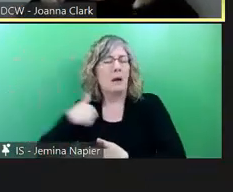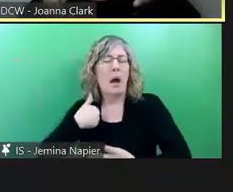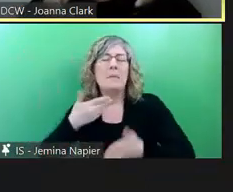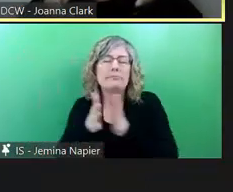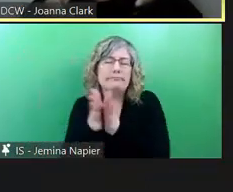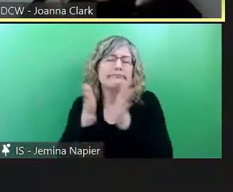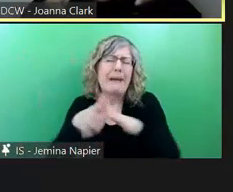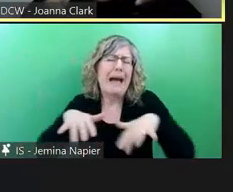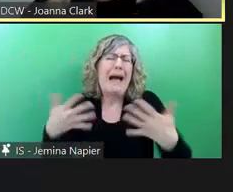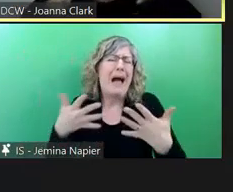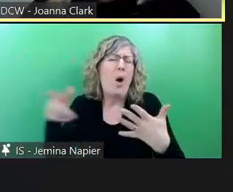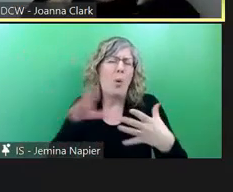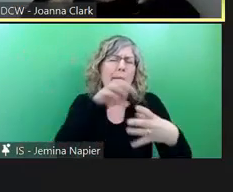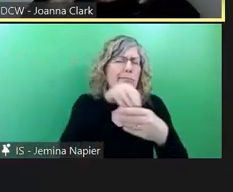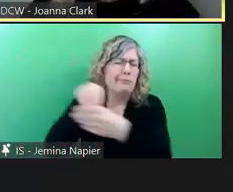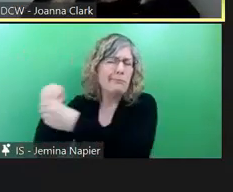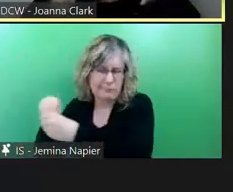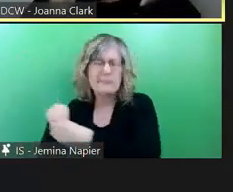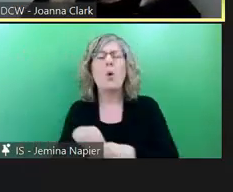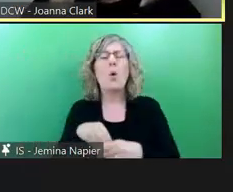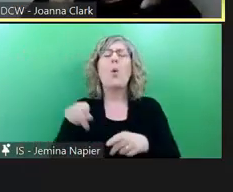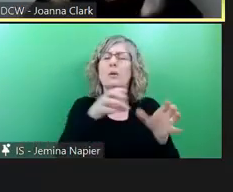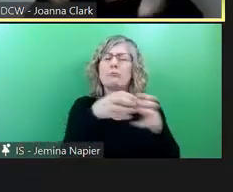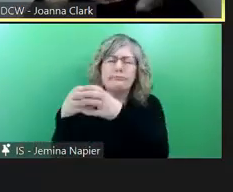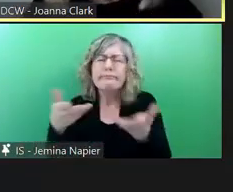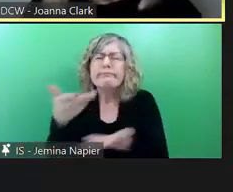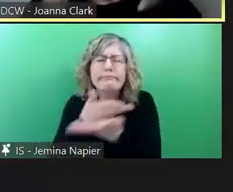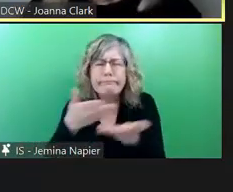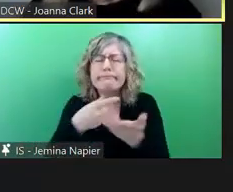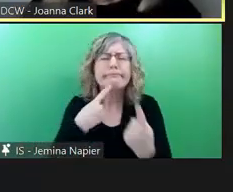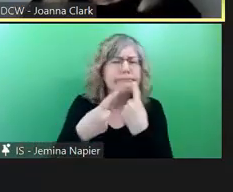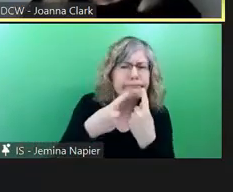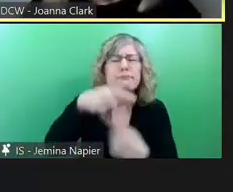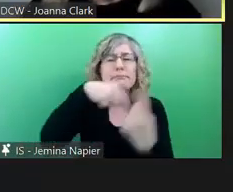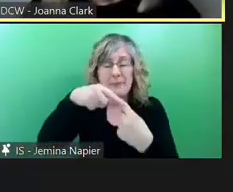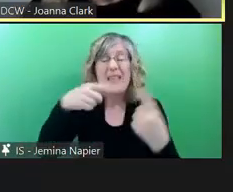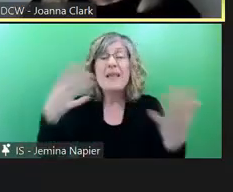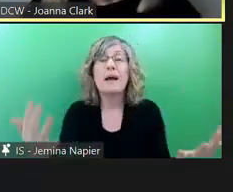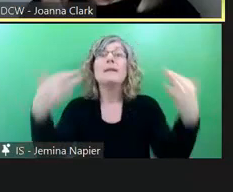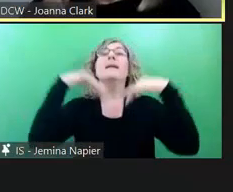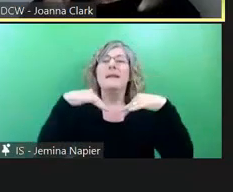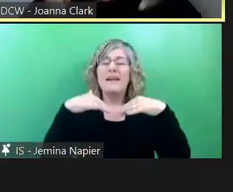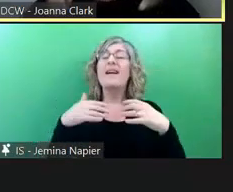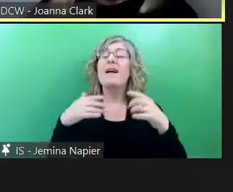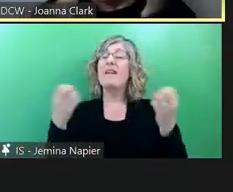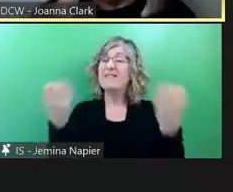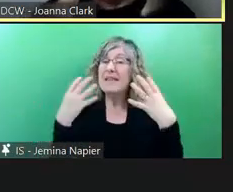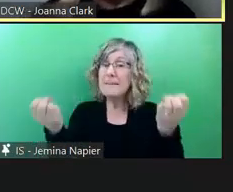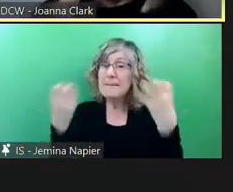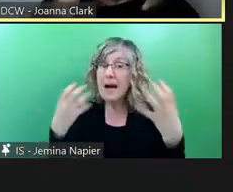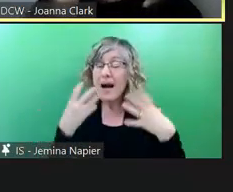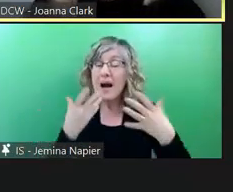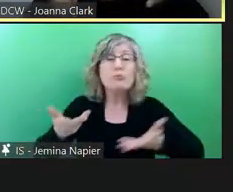After which there'll be a very short bit of feedback, and we will probably find we've used all our time by then. So I hope you're going to find